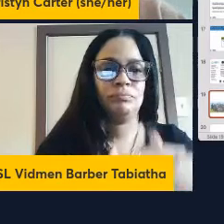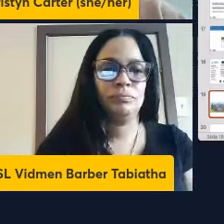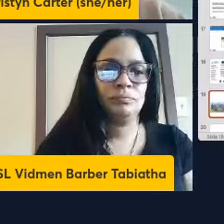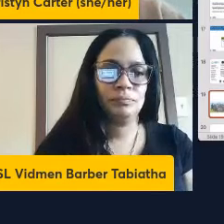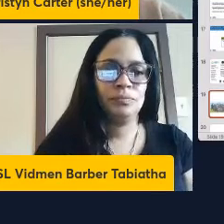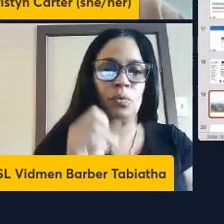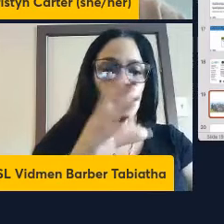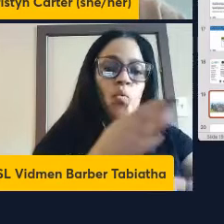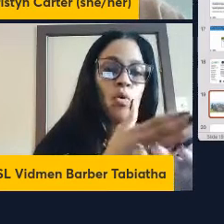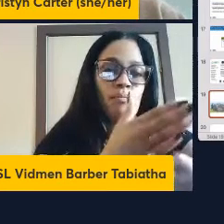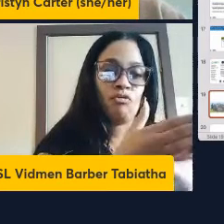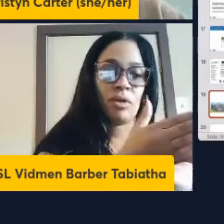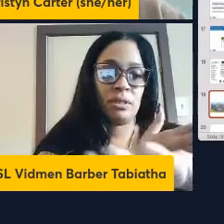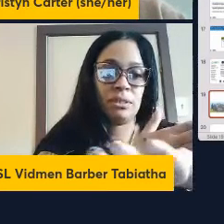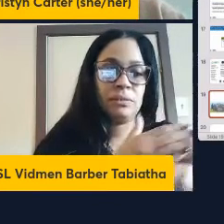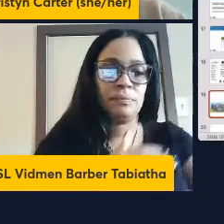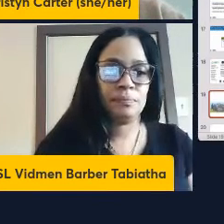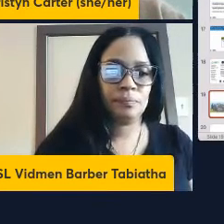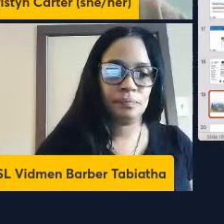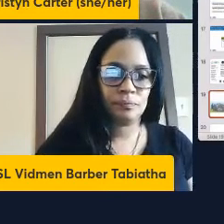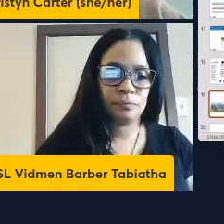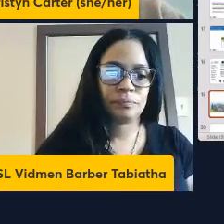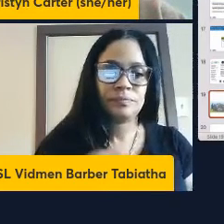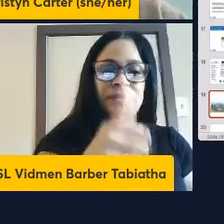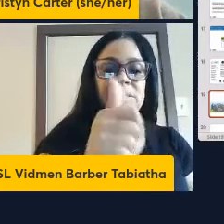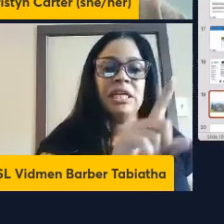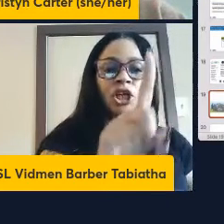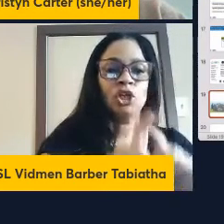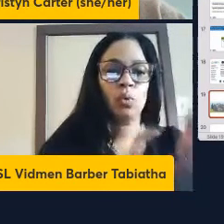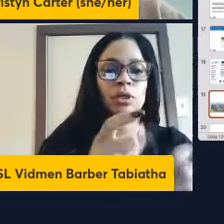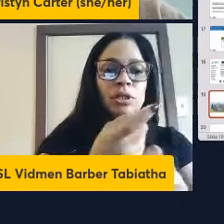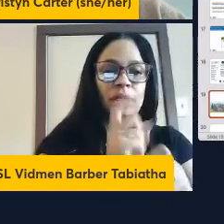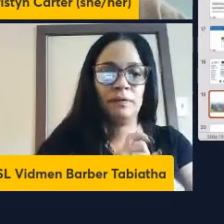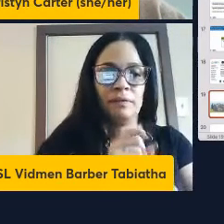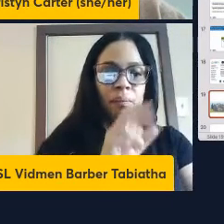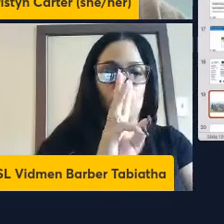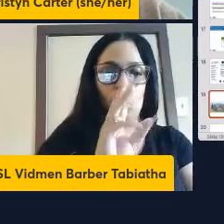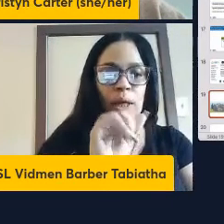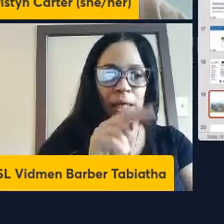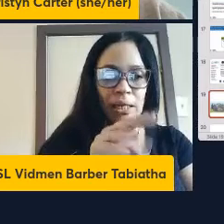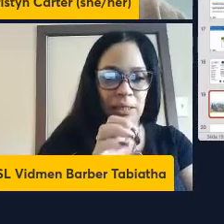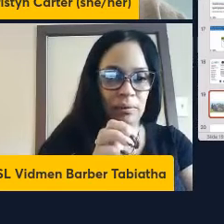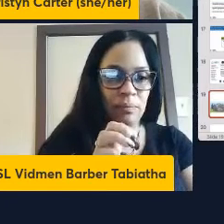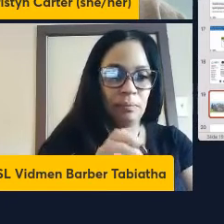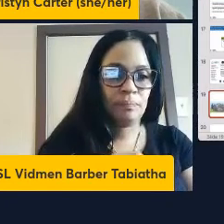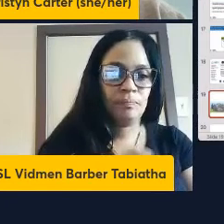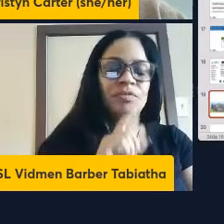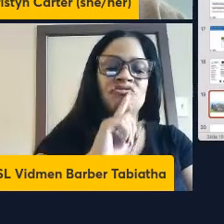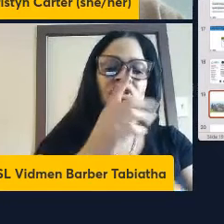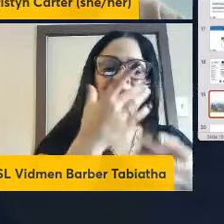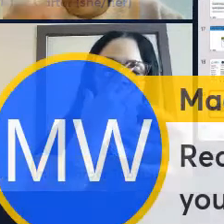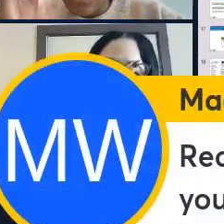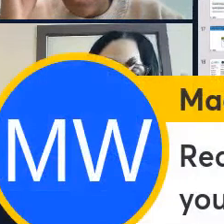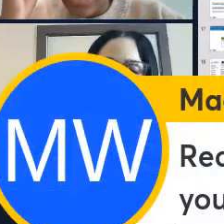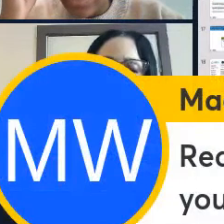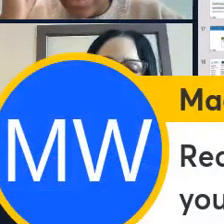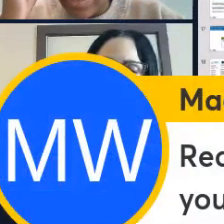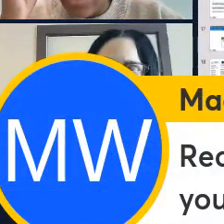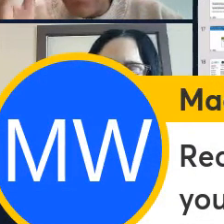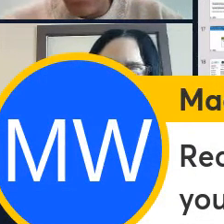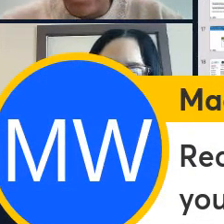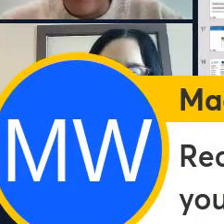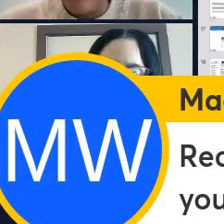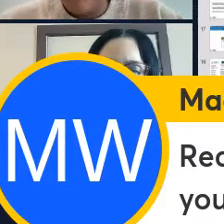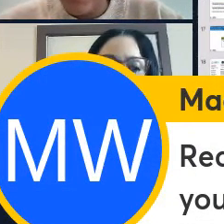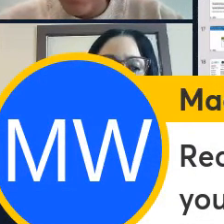Great. Thank you. Our next question comes from Medina Wayne. Really interesting work, Dr. Muswasfi.